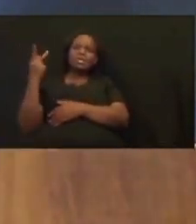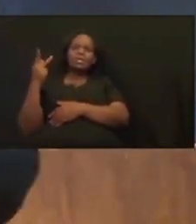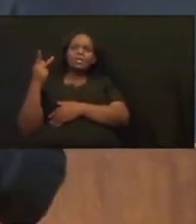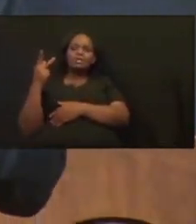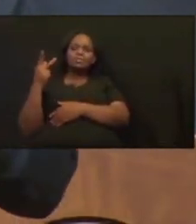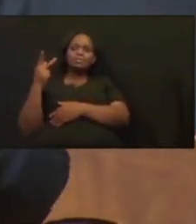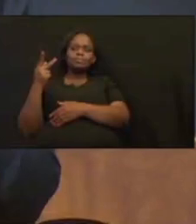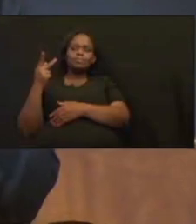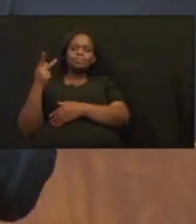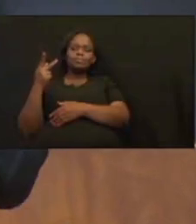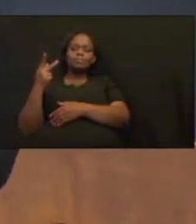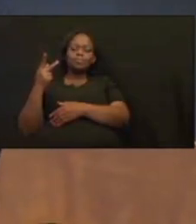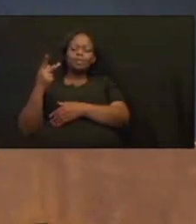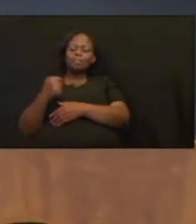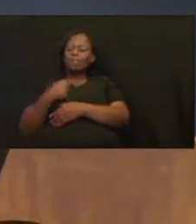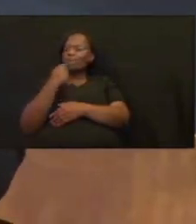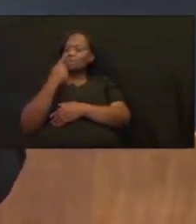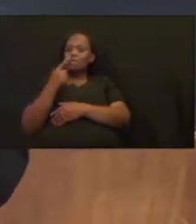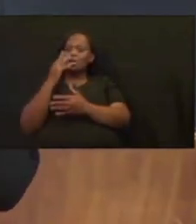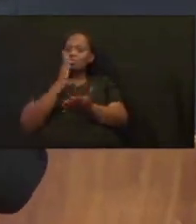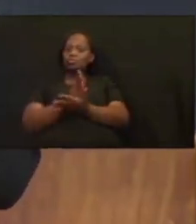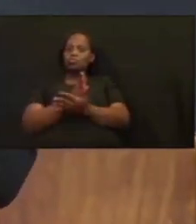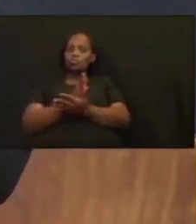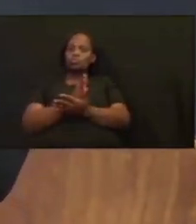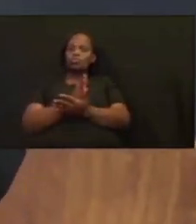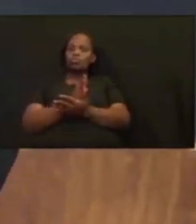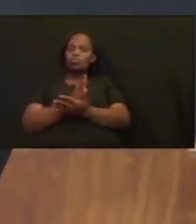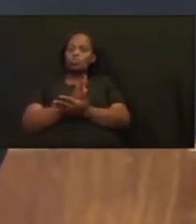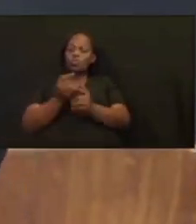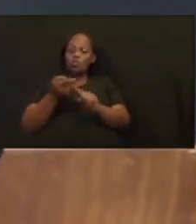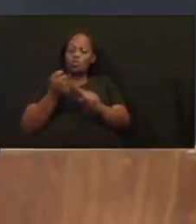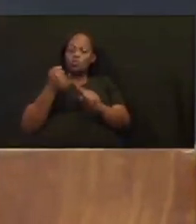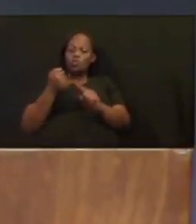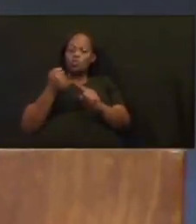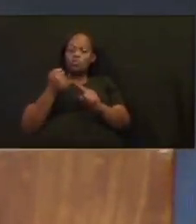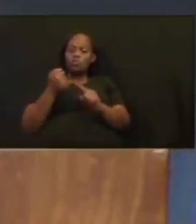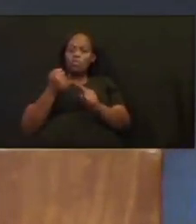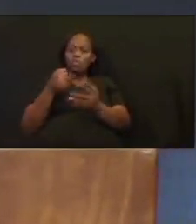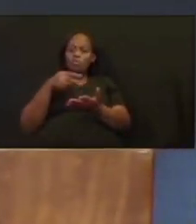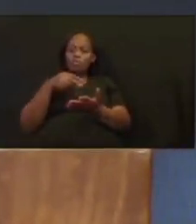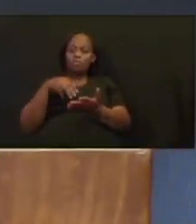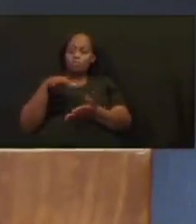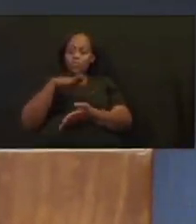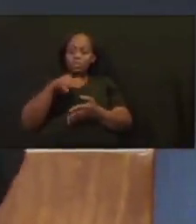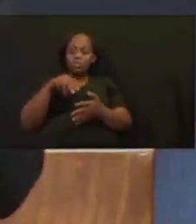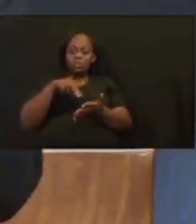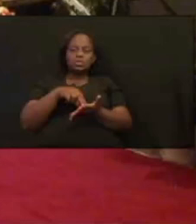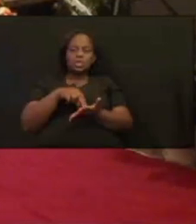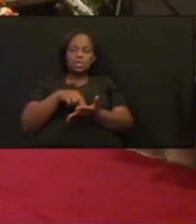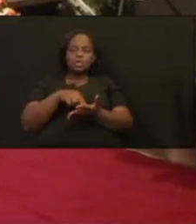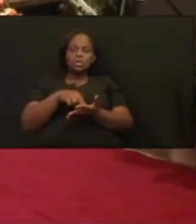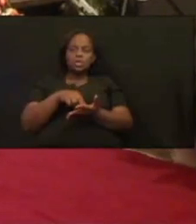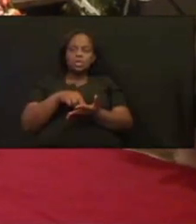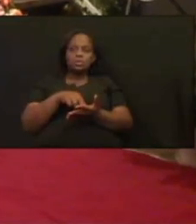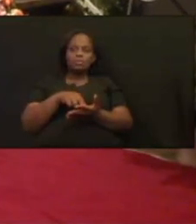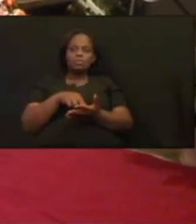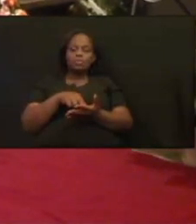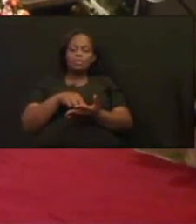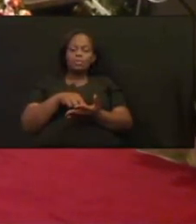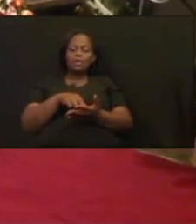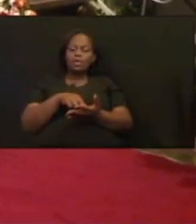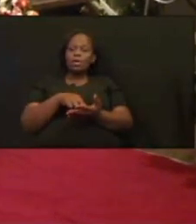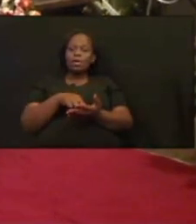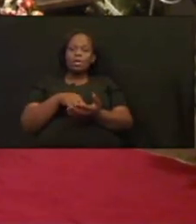And let me tell you the truth. From the frontier right to the back, across outside of this tent and